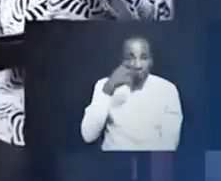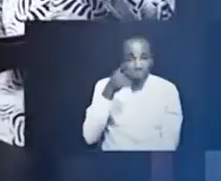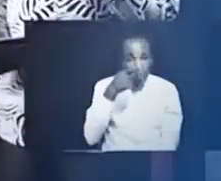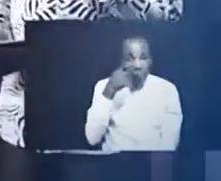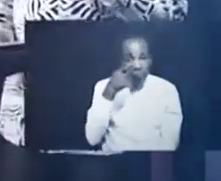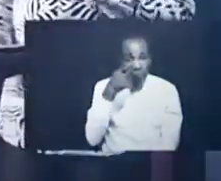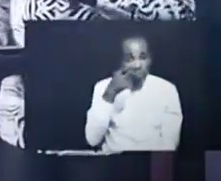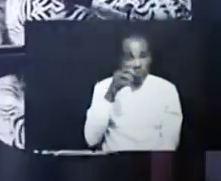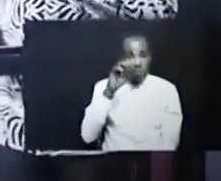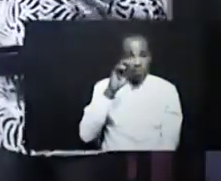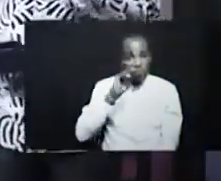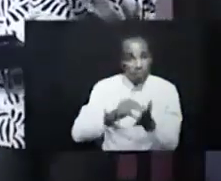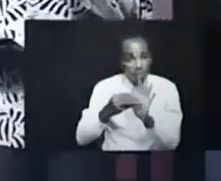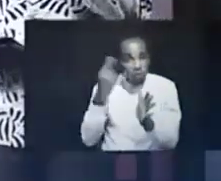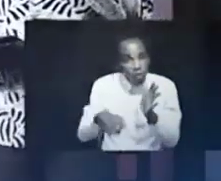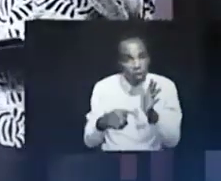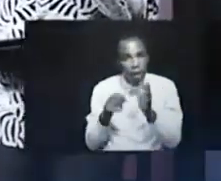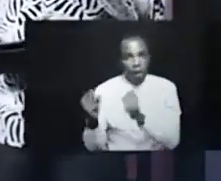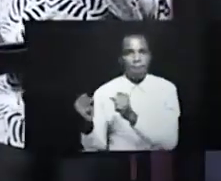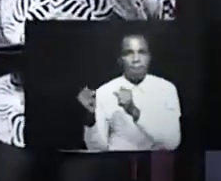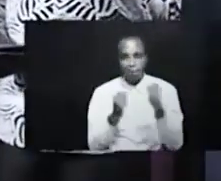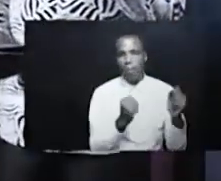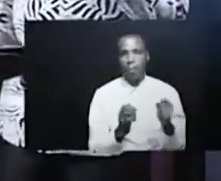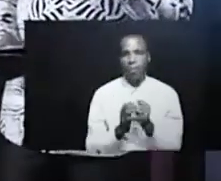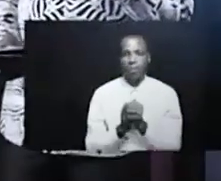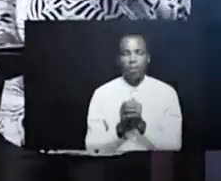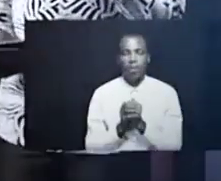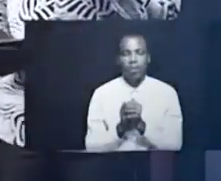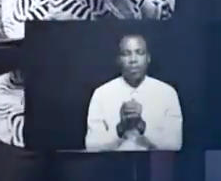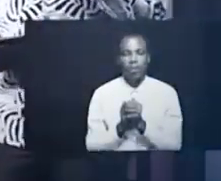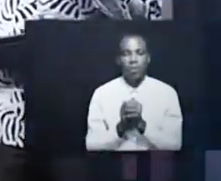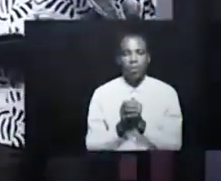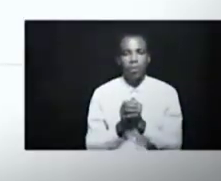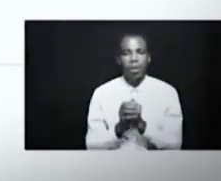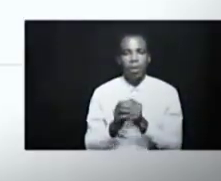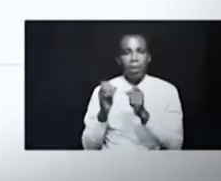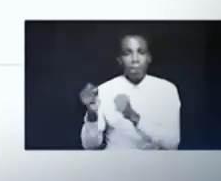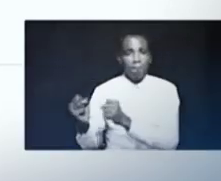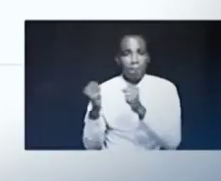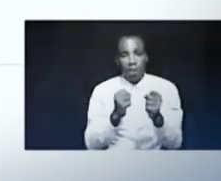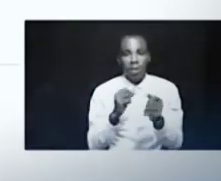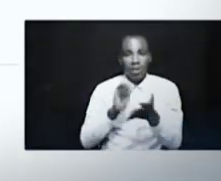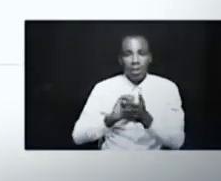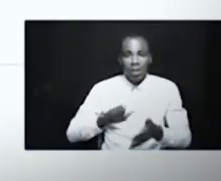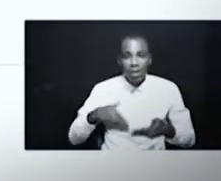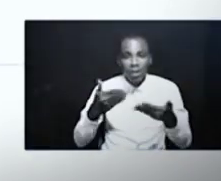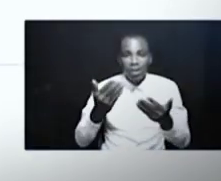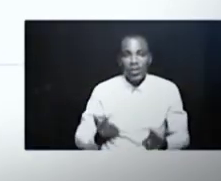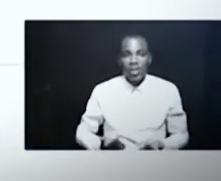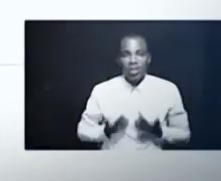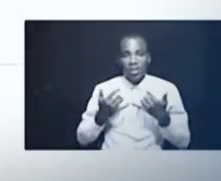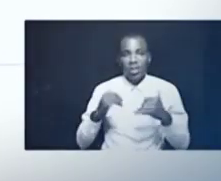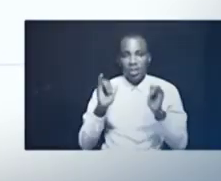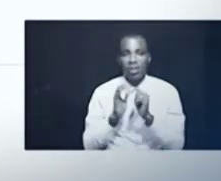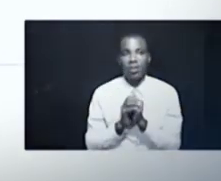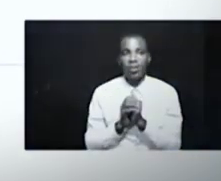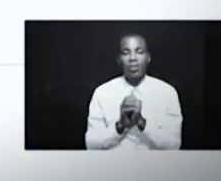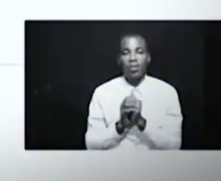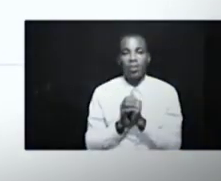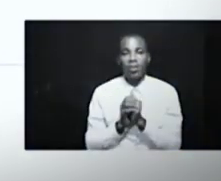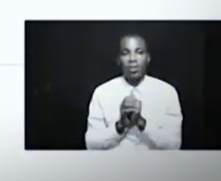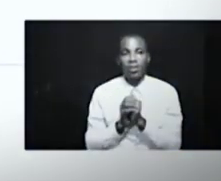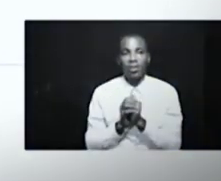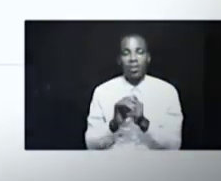Pentecost is power. Pentecost is to me. It is power to live a